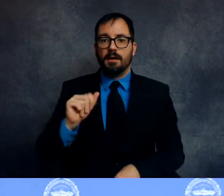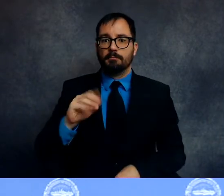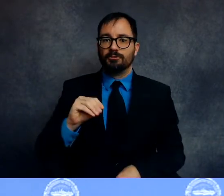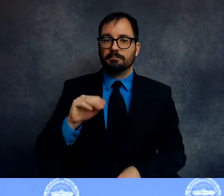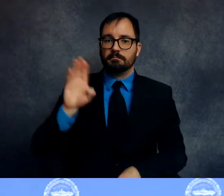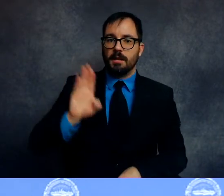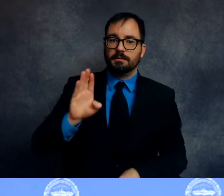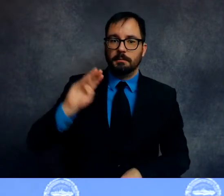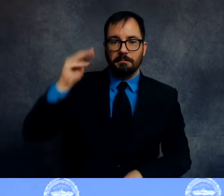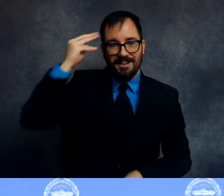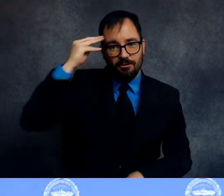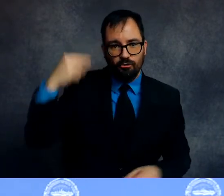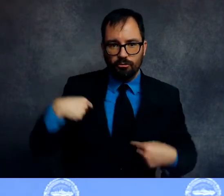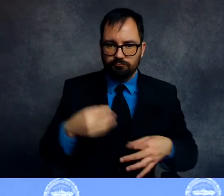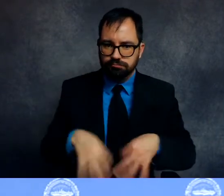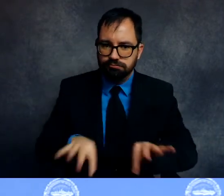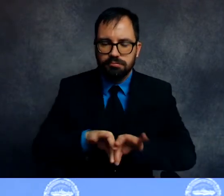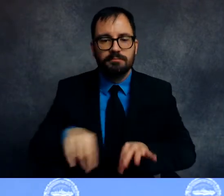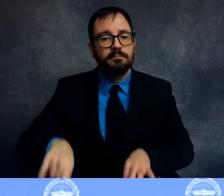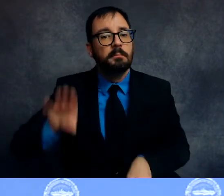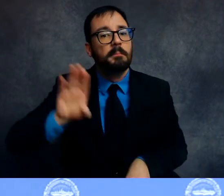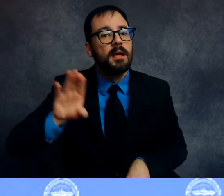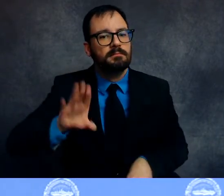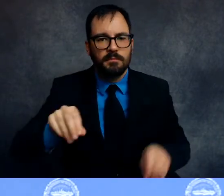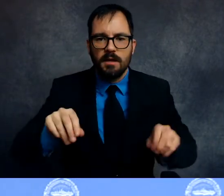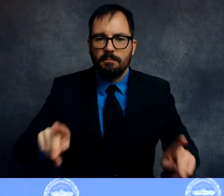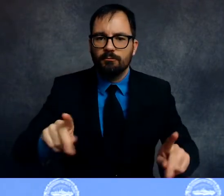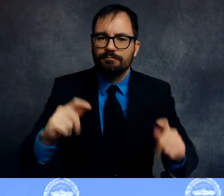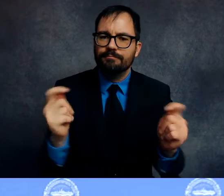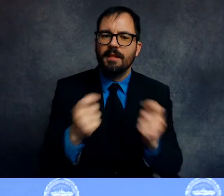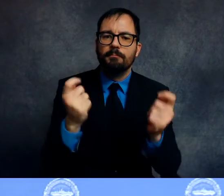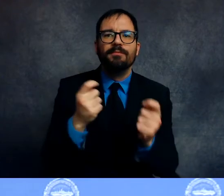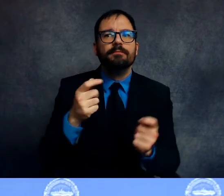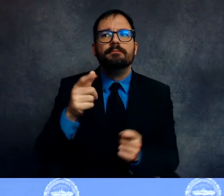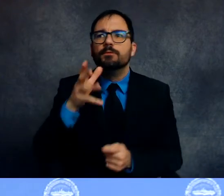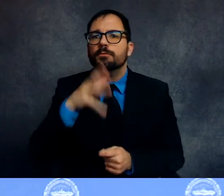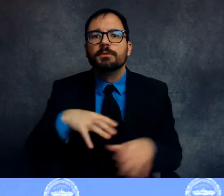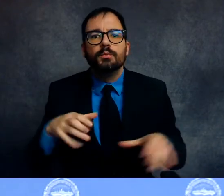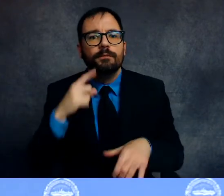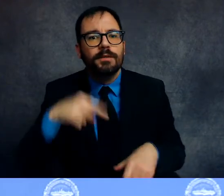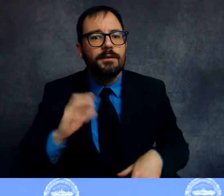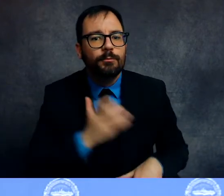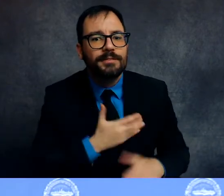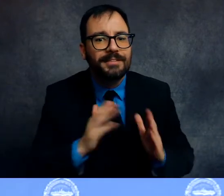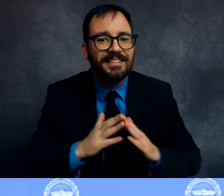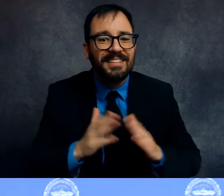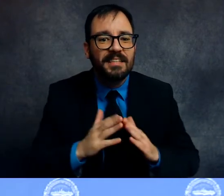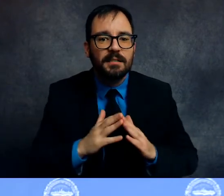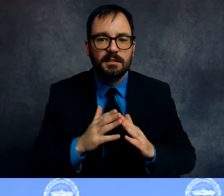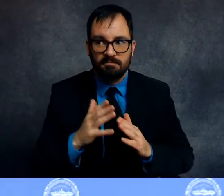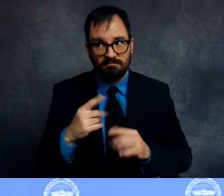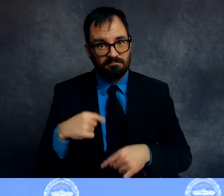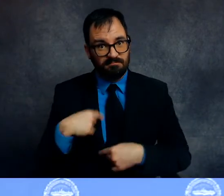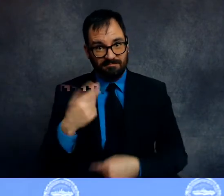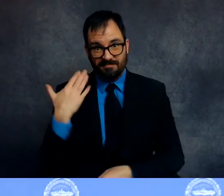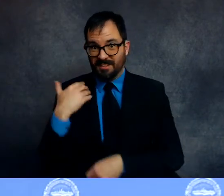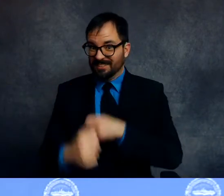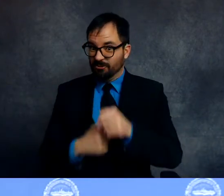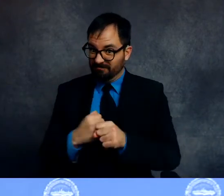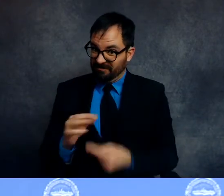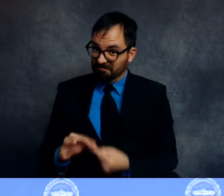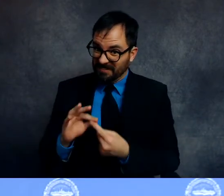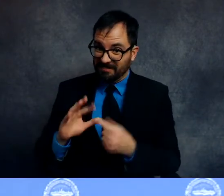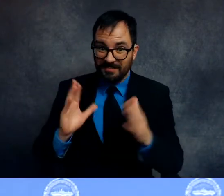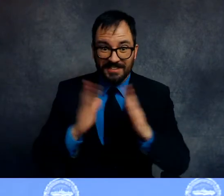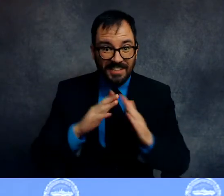rights. That's been a hallmark of my administration and something that we're really proud of here. This month is an opportunity to celebrate